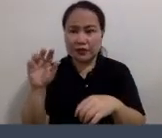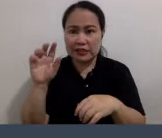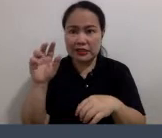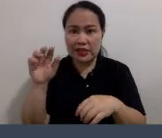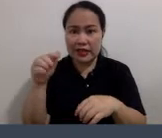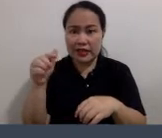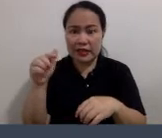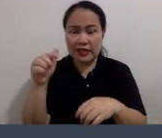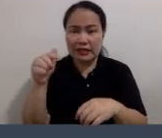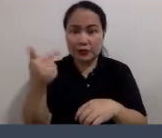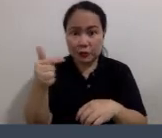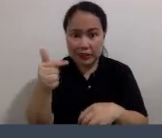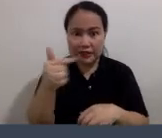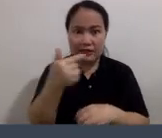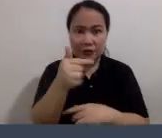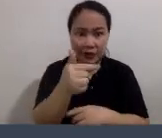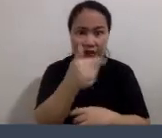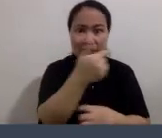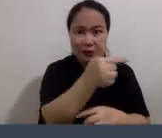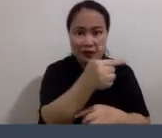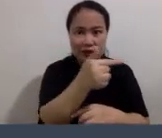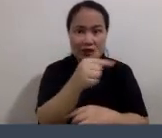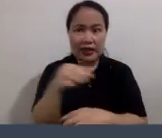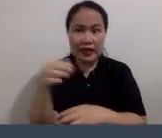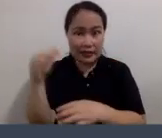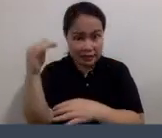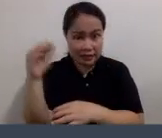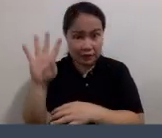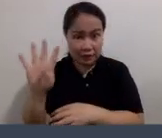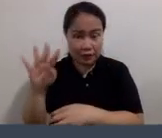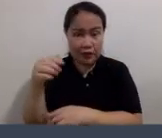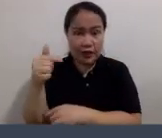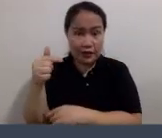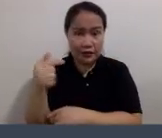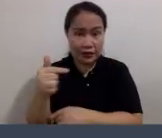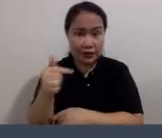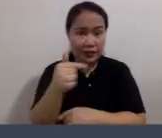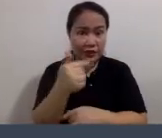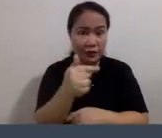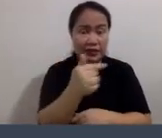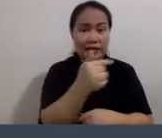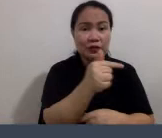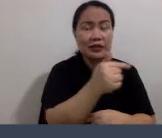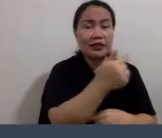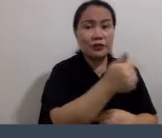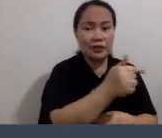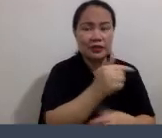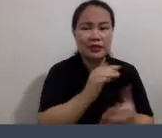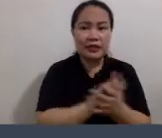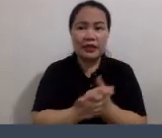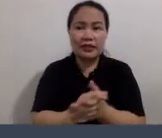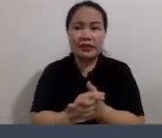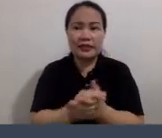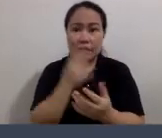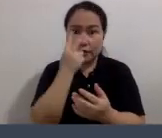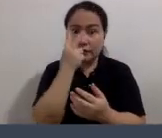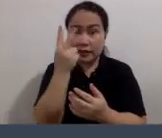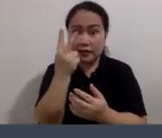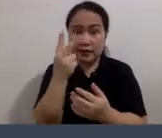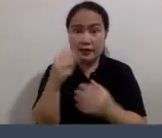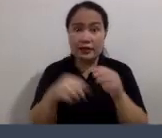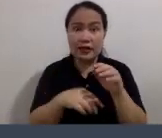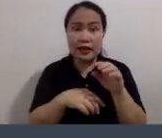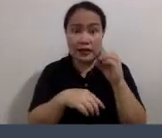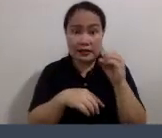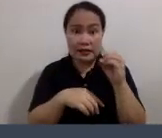For positive 4, we have apat na 4. Okay. Now, balikan natin yung zero pair. So,